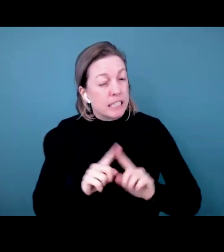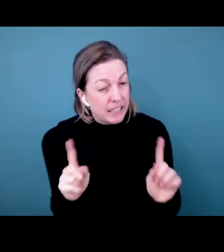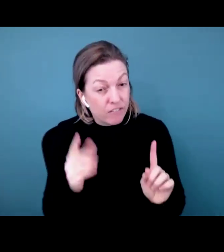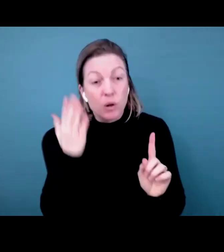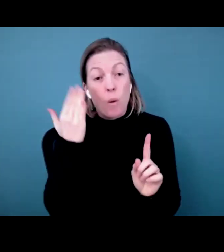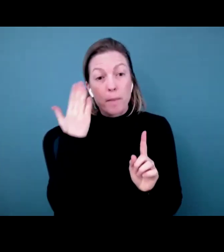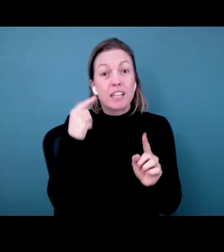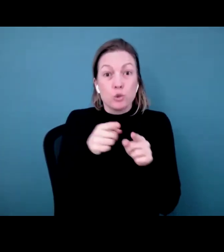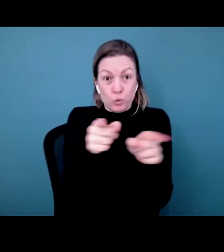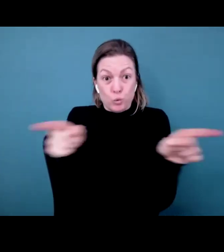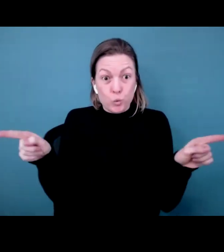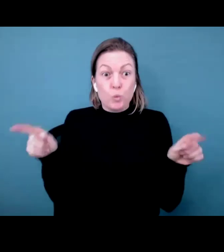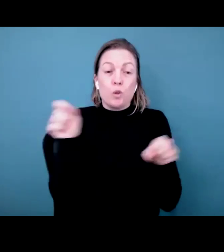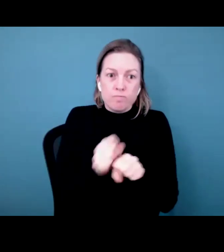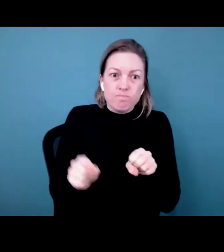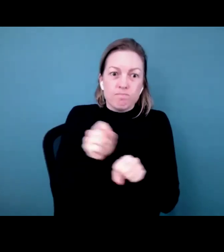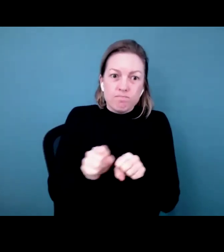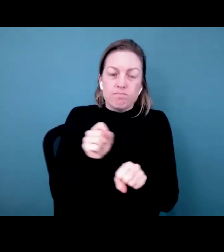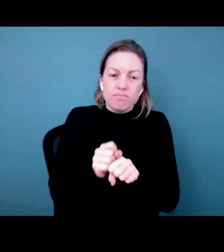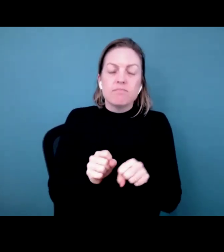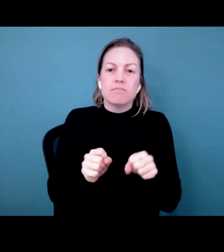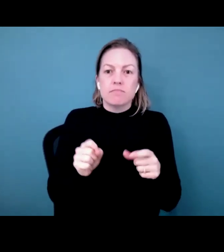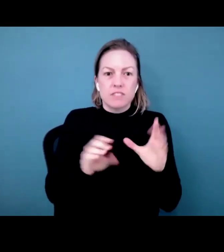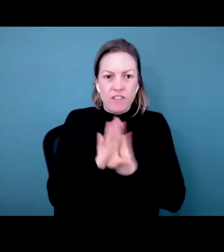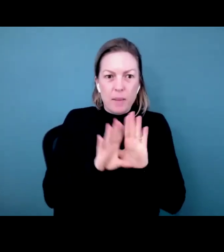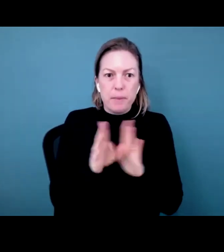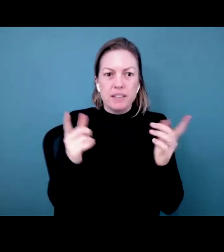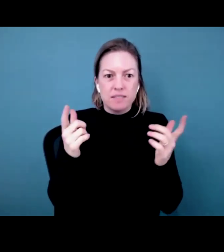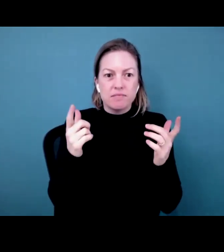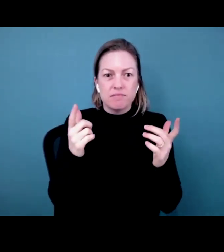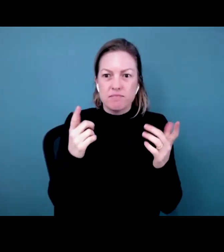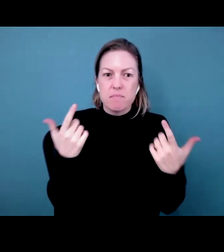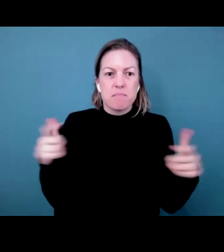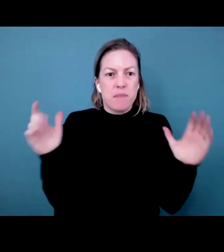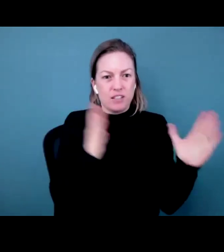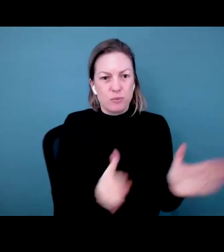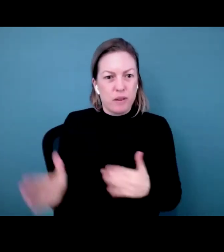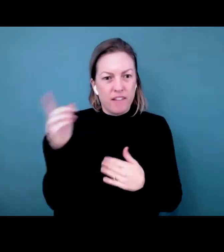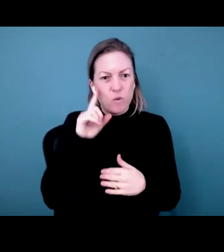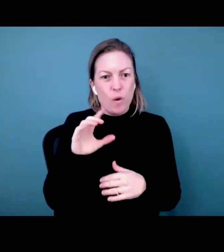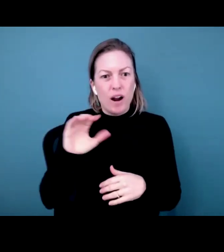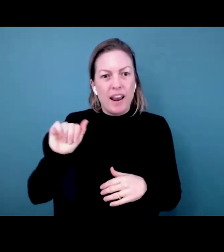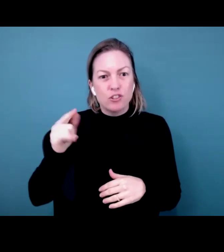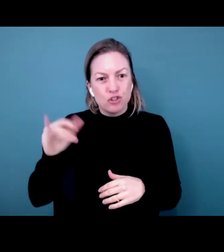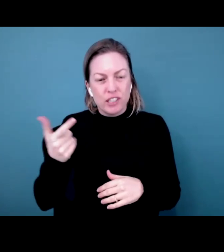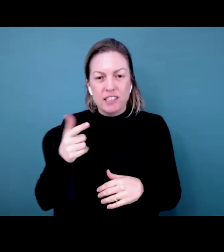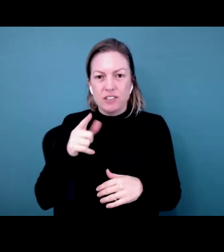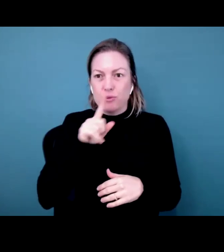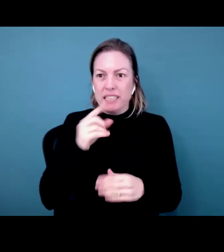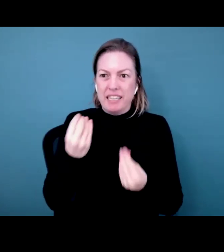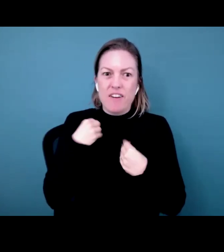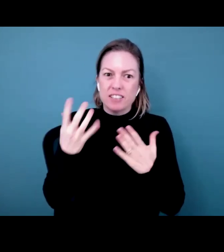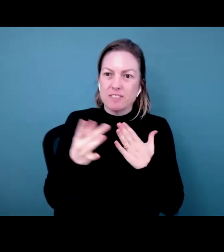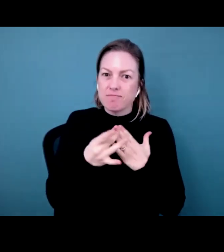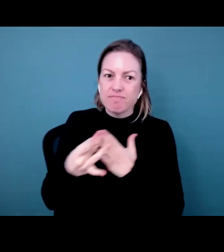all supported and many others in developing a master plan for aging, which is our guiding light. This advisory committee is